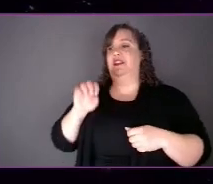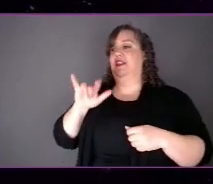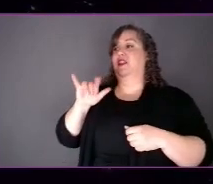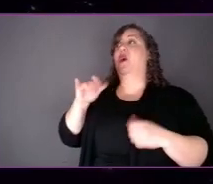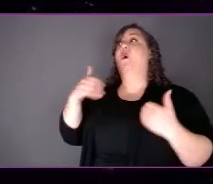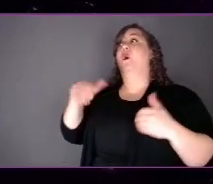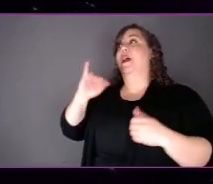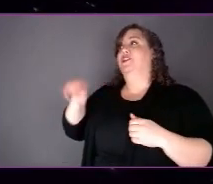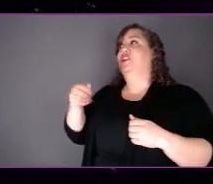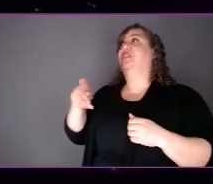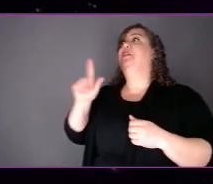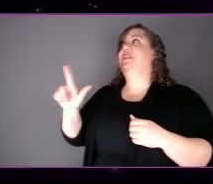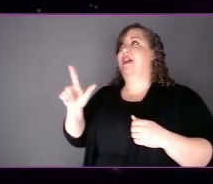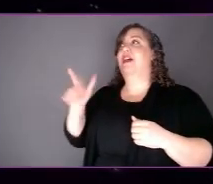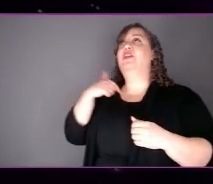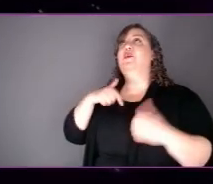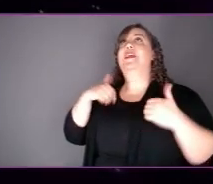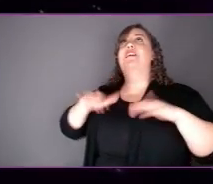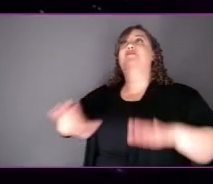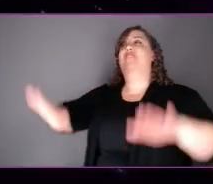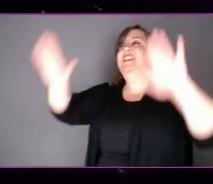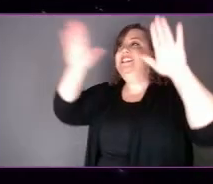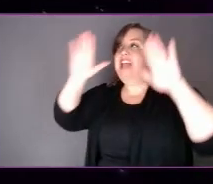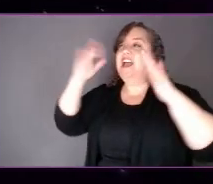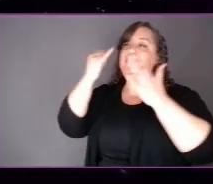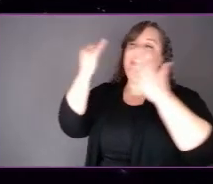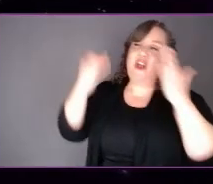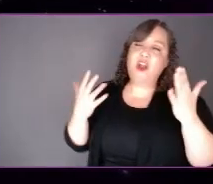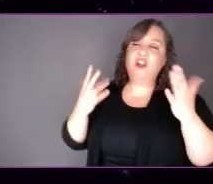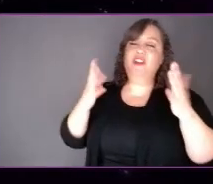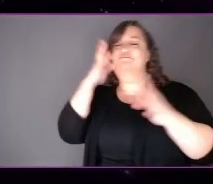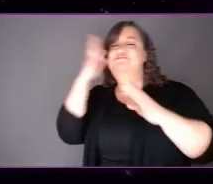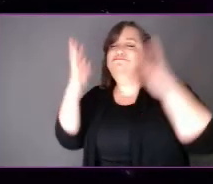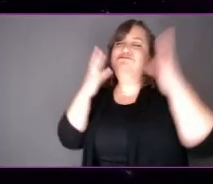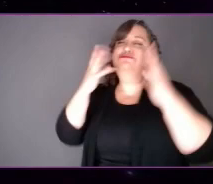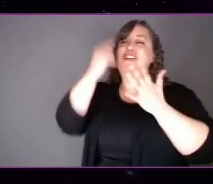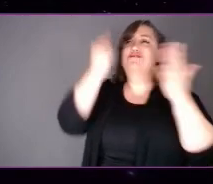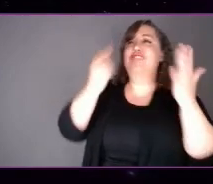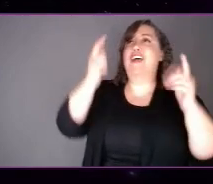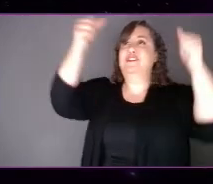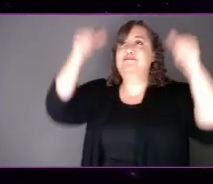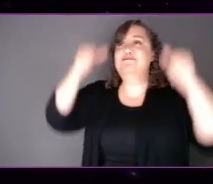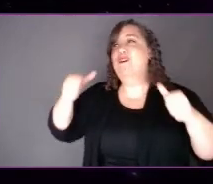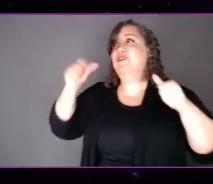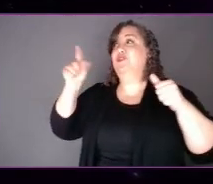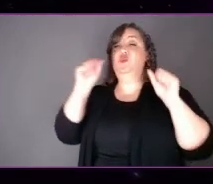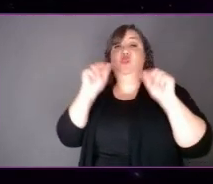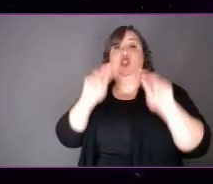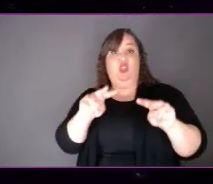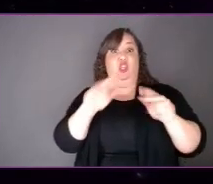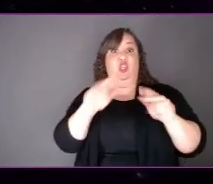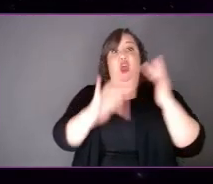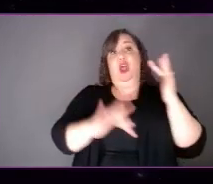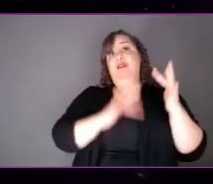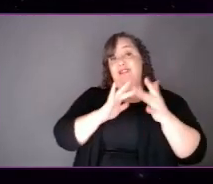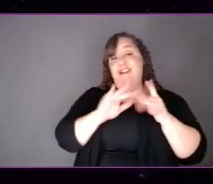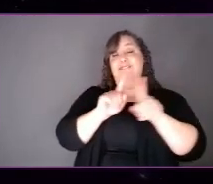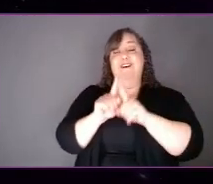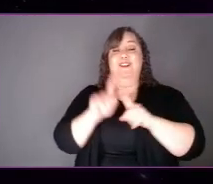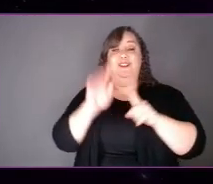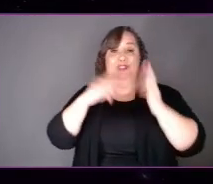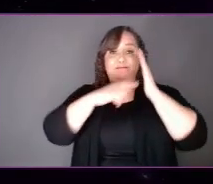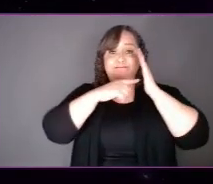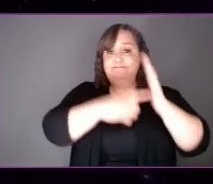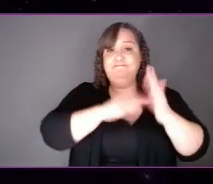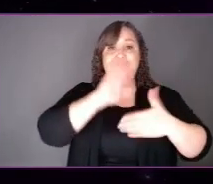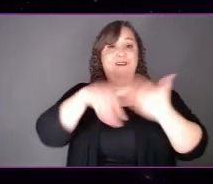have fantastic artists that come up with all kinds of graphics and posters that you're welcome to look up online that highlight all of our missions